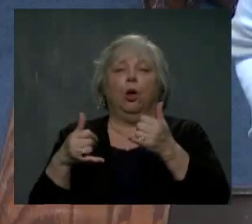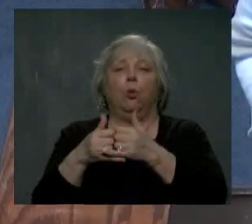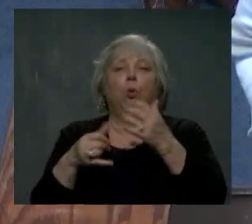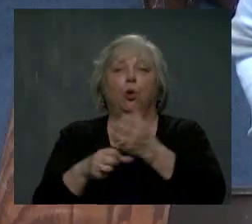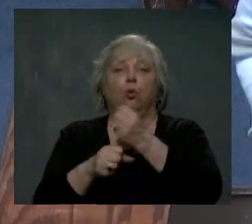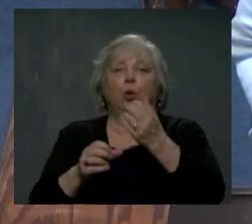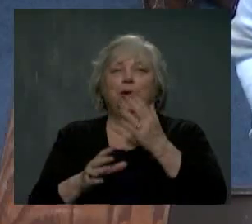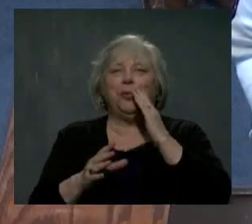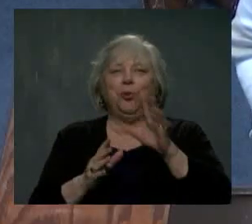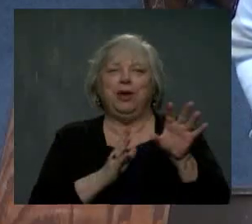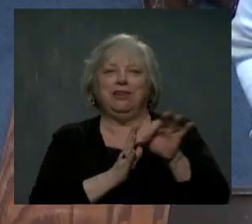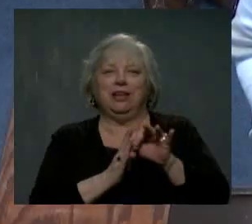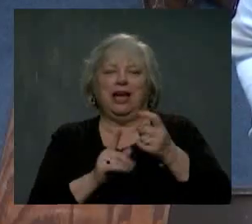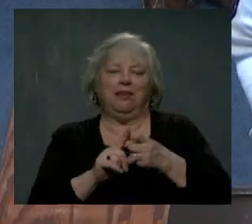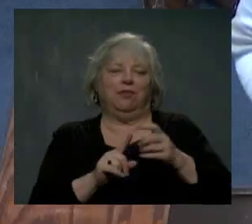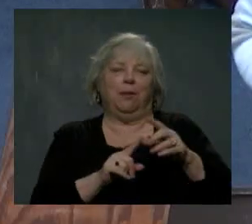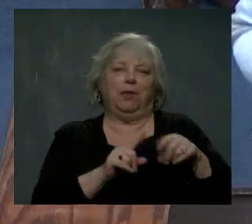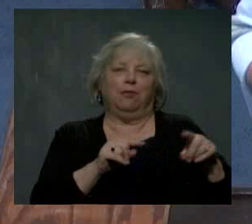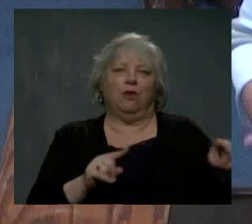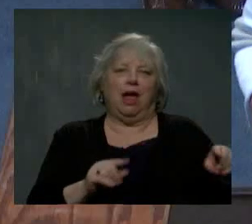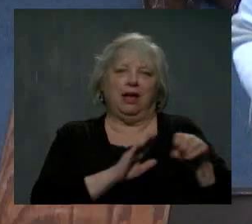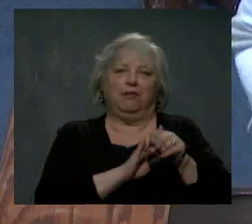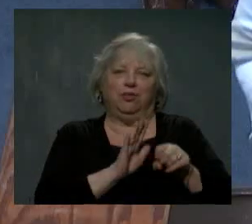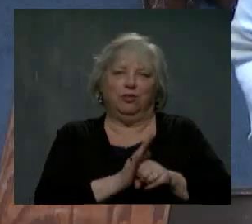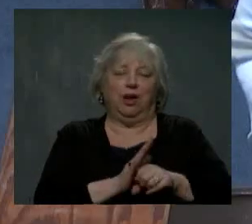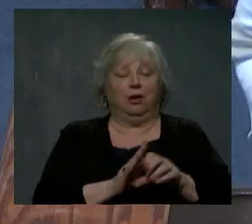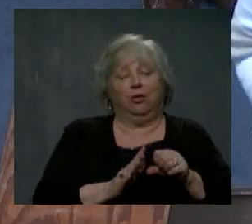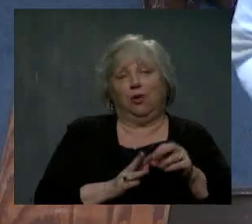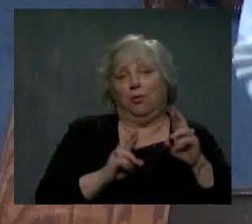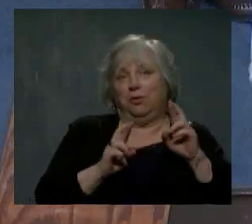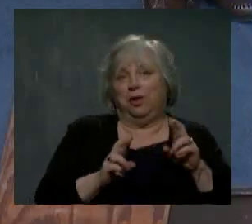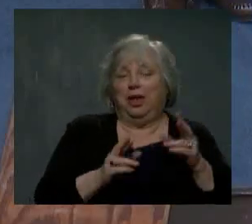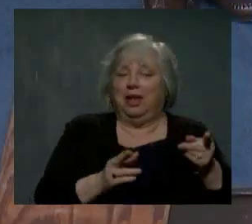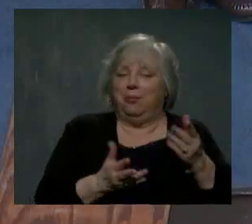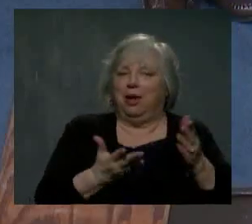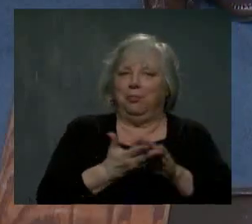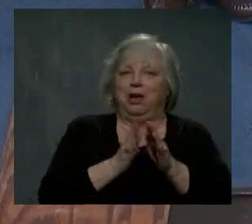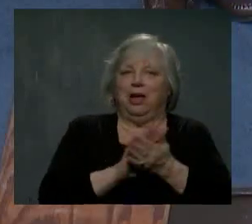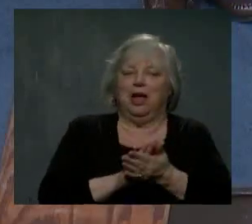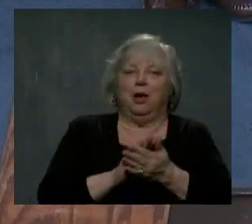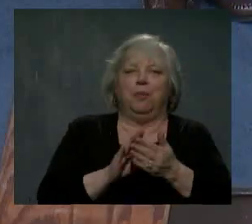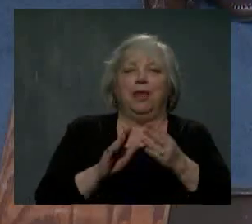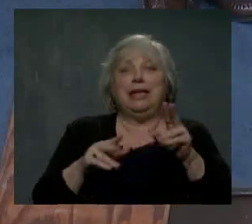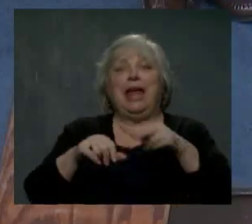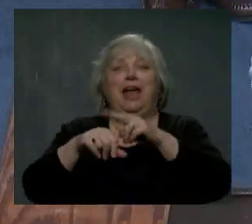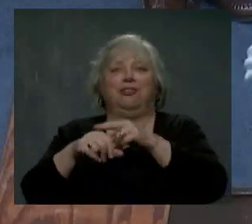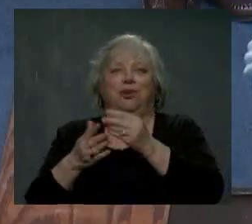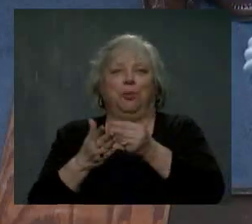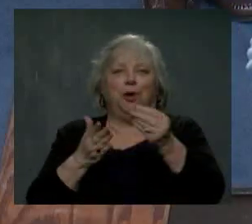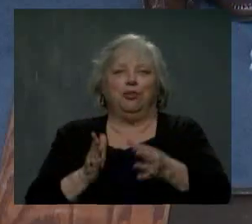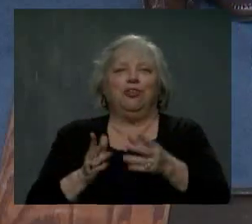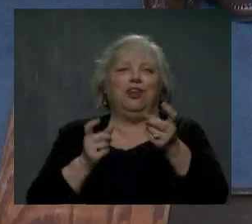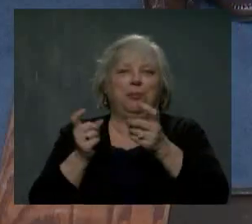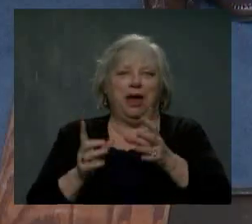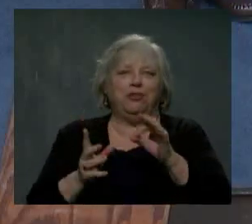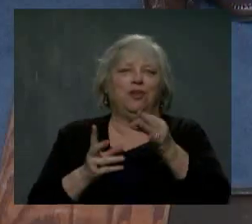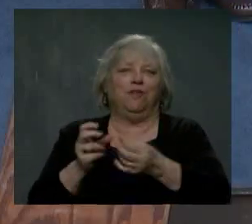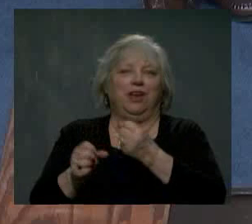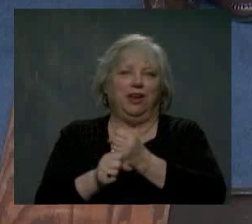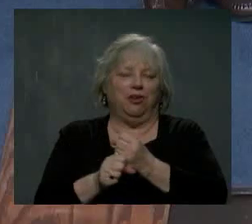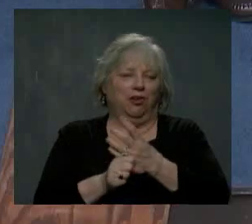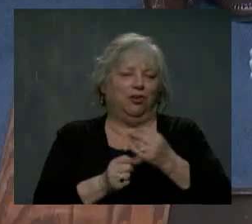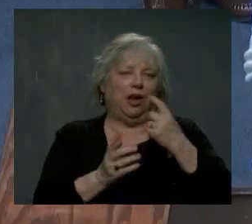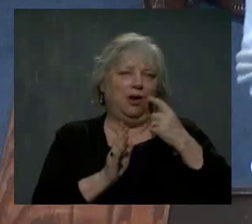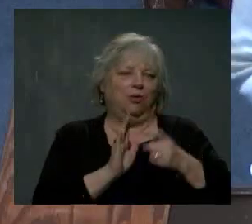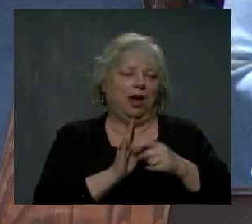So Abdul has a chance here in August to become the National Purchasing Manager of the Year. So I want to recognize